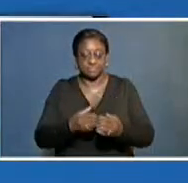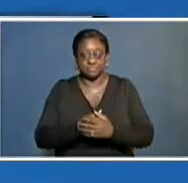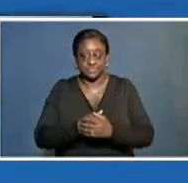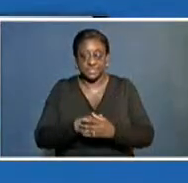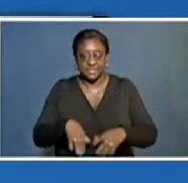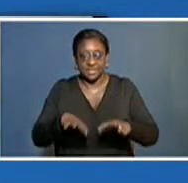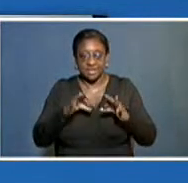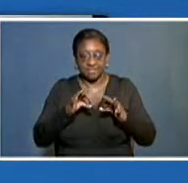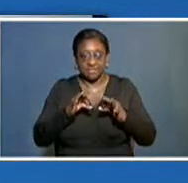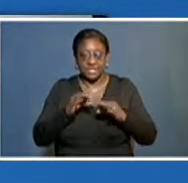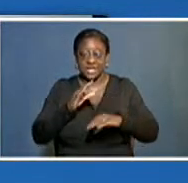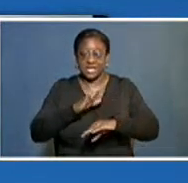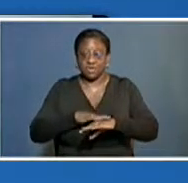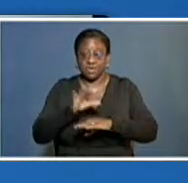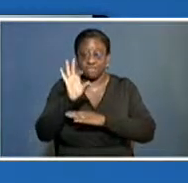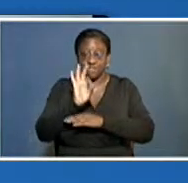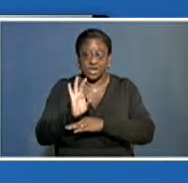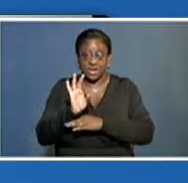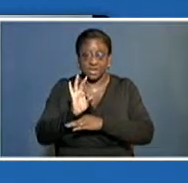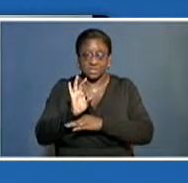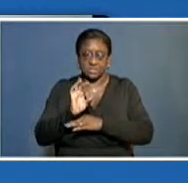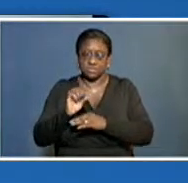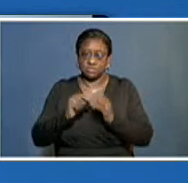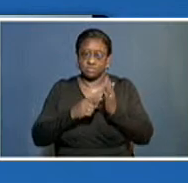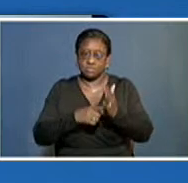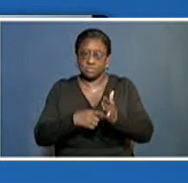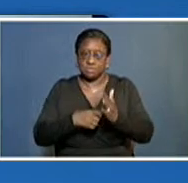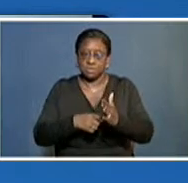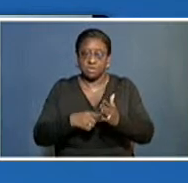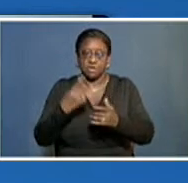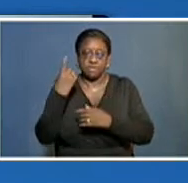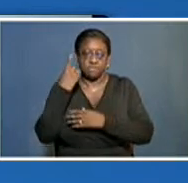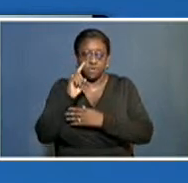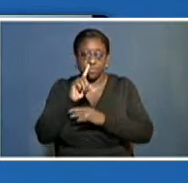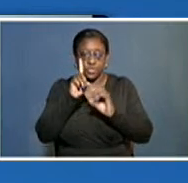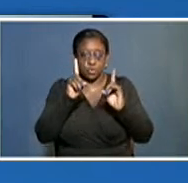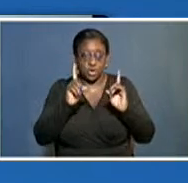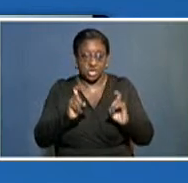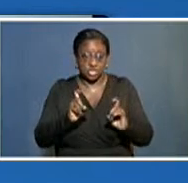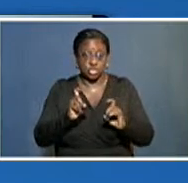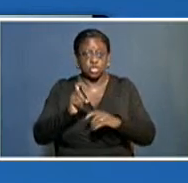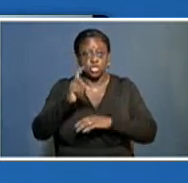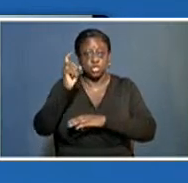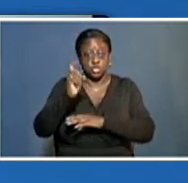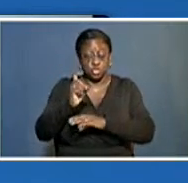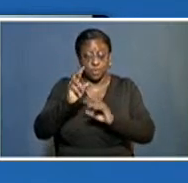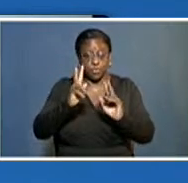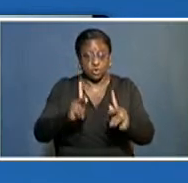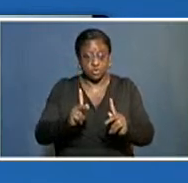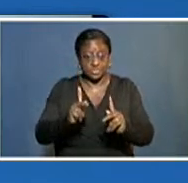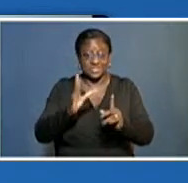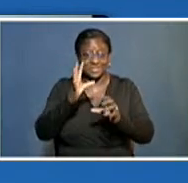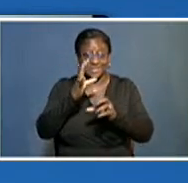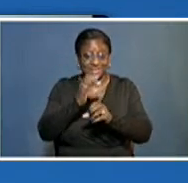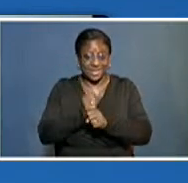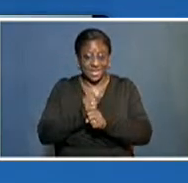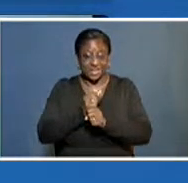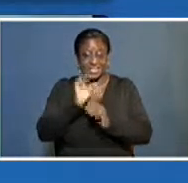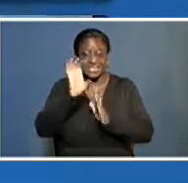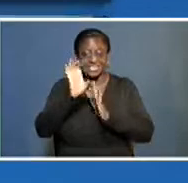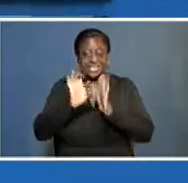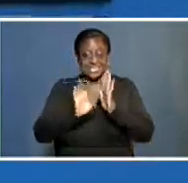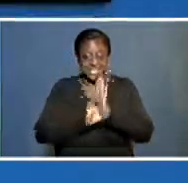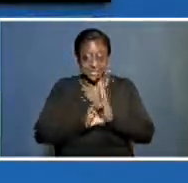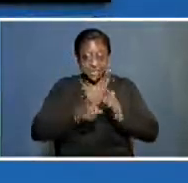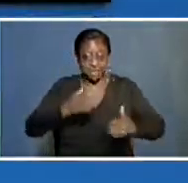Well, it's Friday, and that means we have the results from this week's poll question. Should a person receive automatic citizenship at